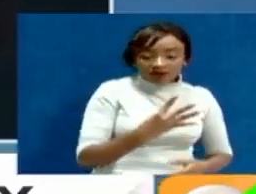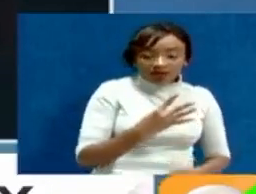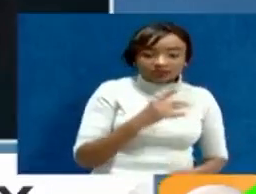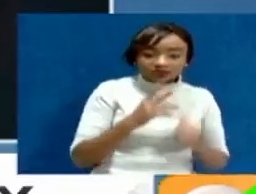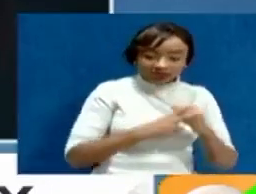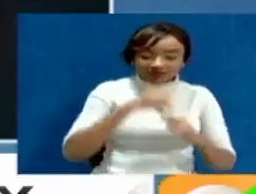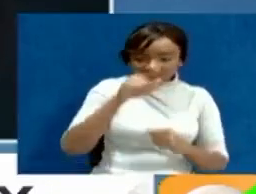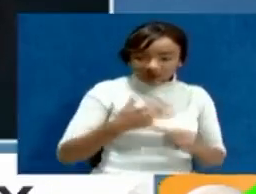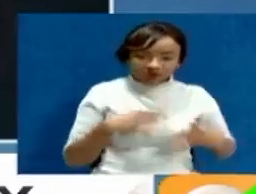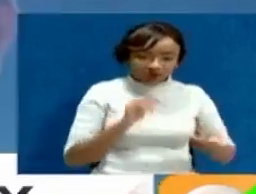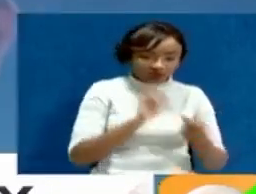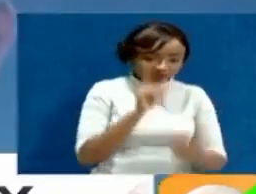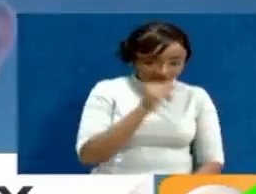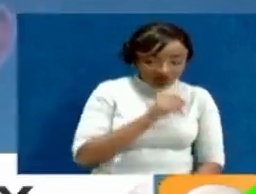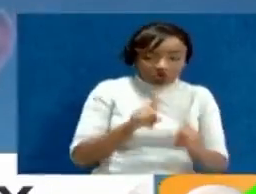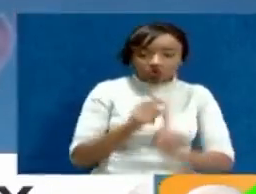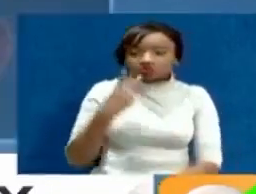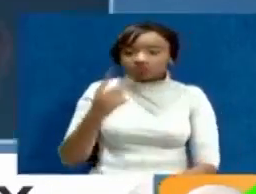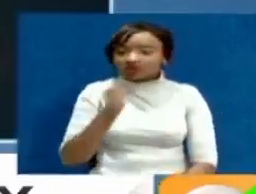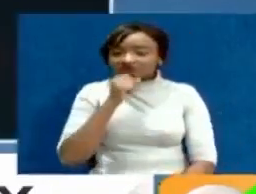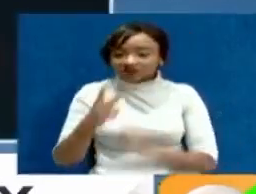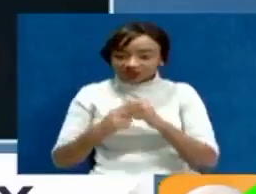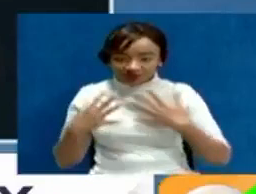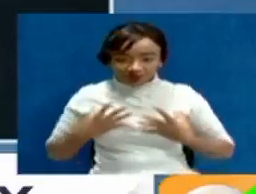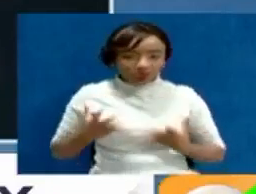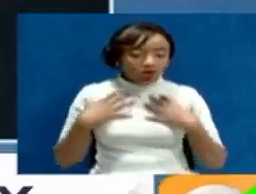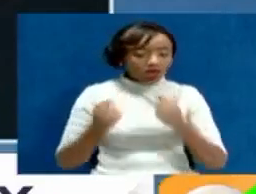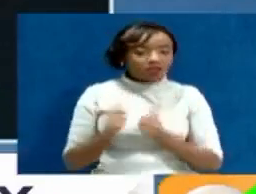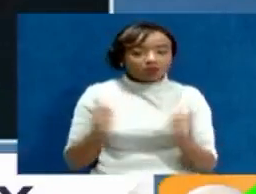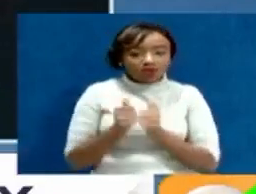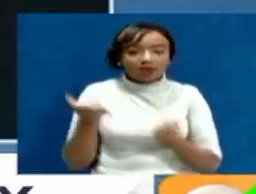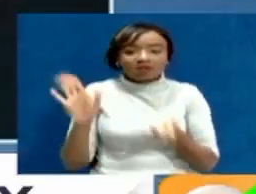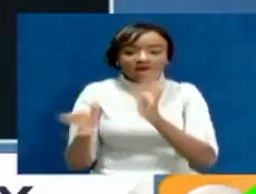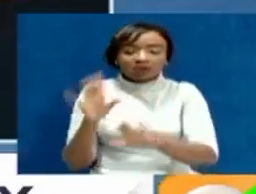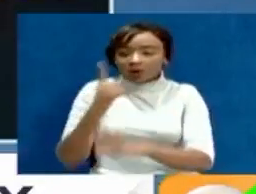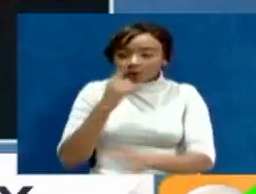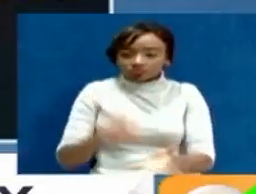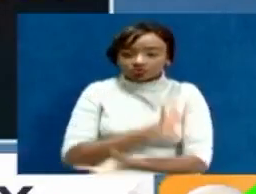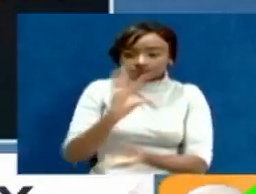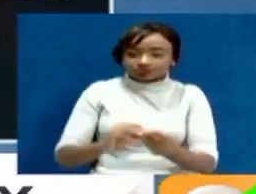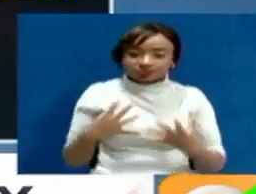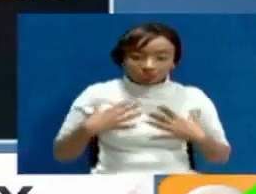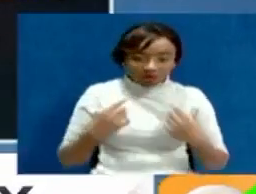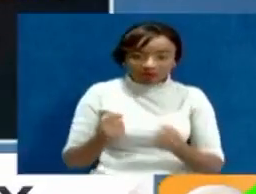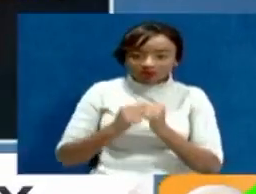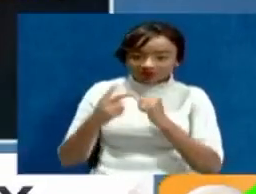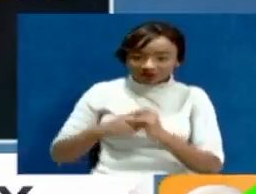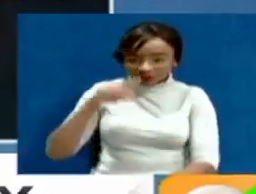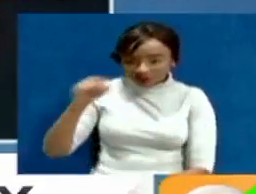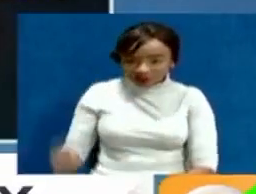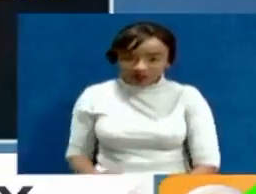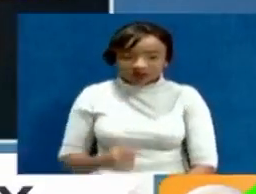407,610 cumulative tests. 257 patients have recovered from the disease, bringing the total number of recoveries to